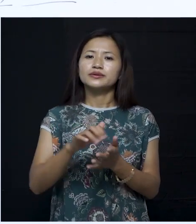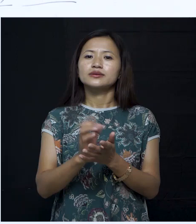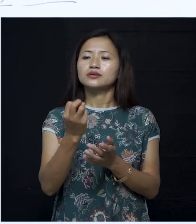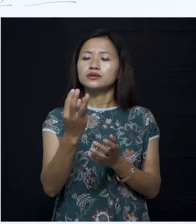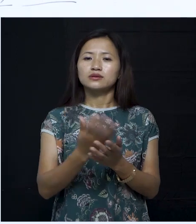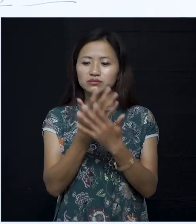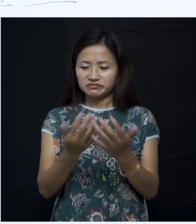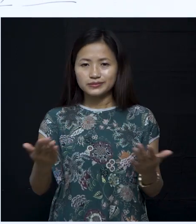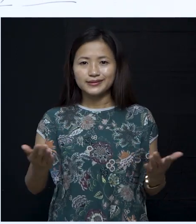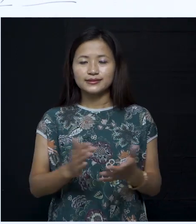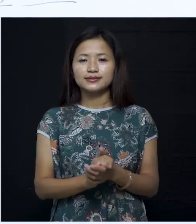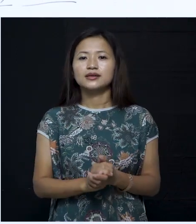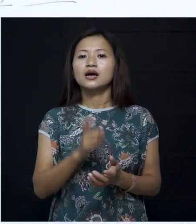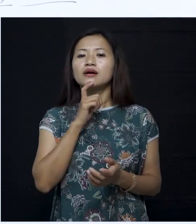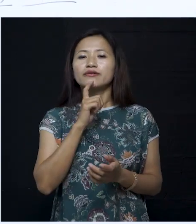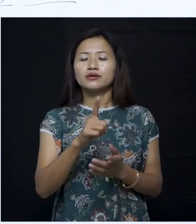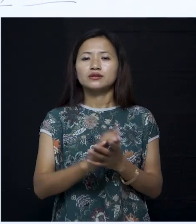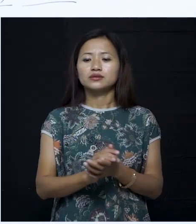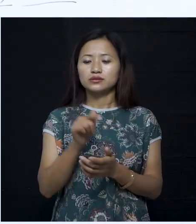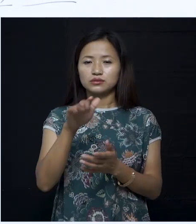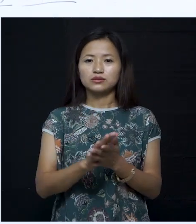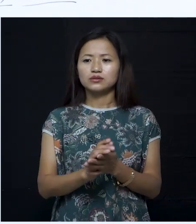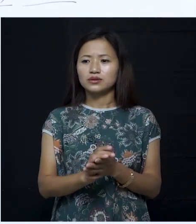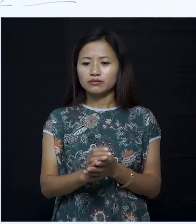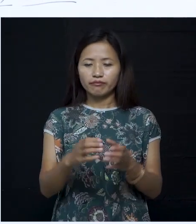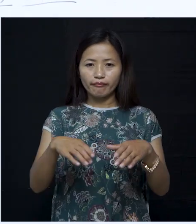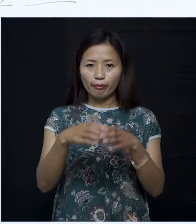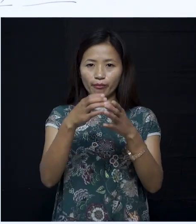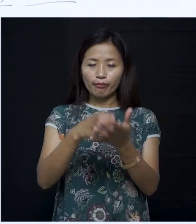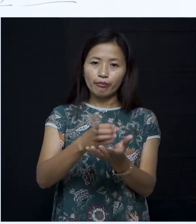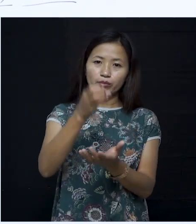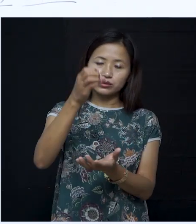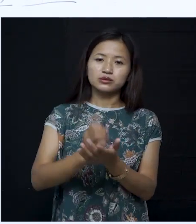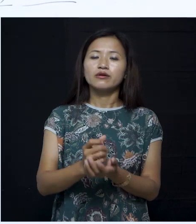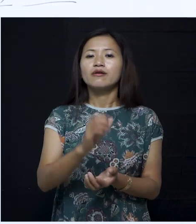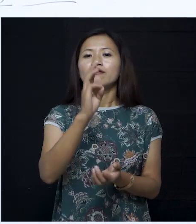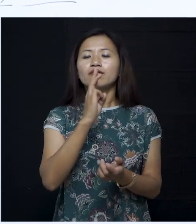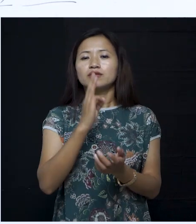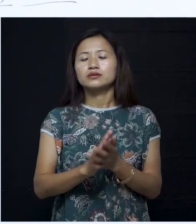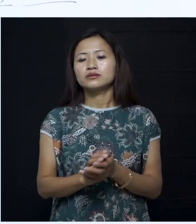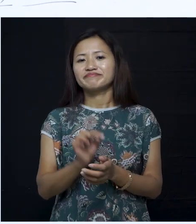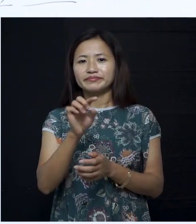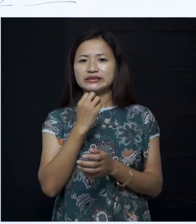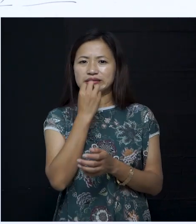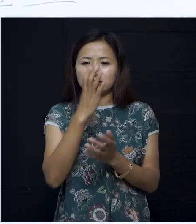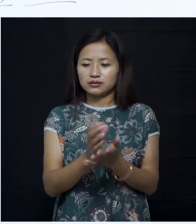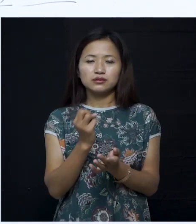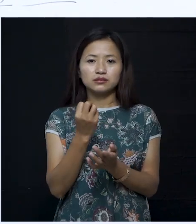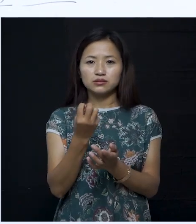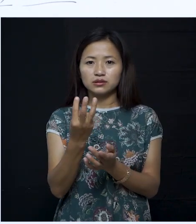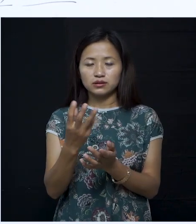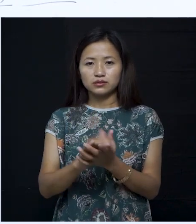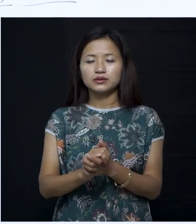can count. If I ask you to count bottles of water, you count it, isn't it? It's very easy for you to count